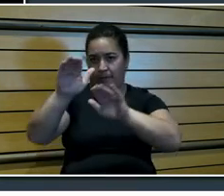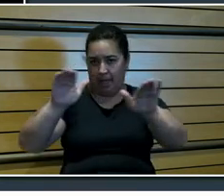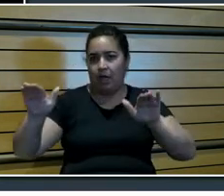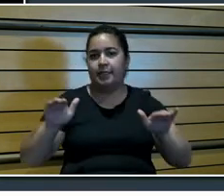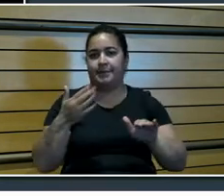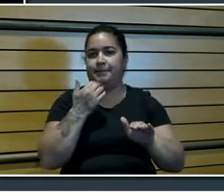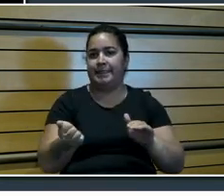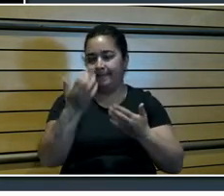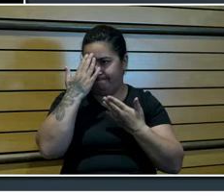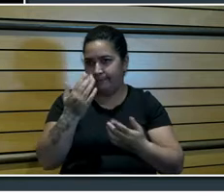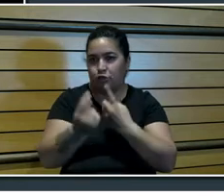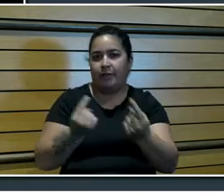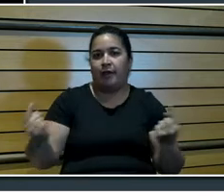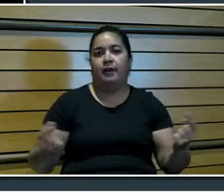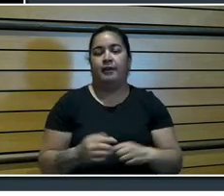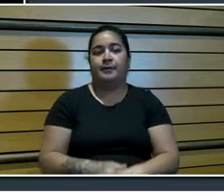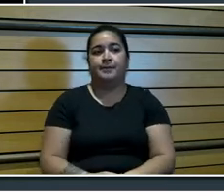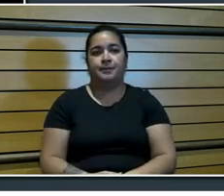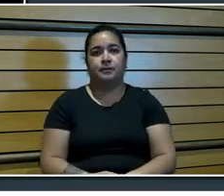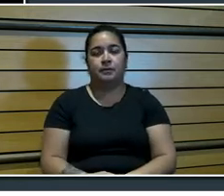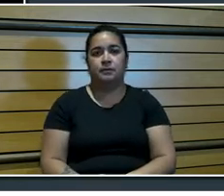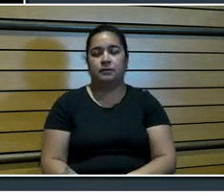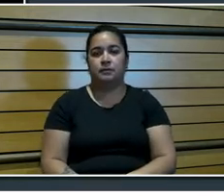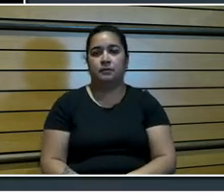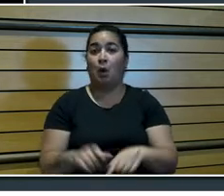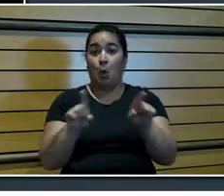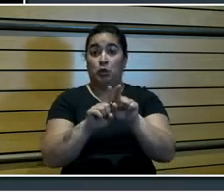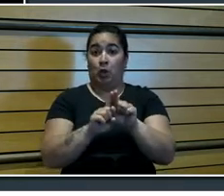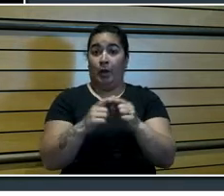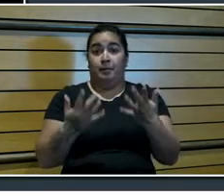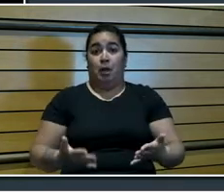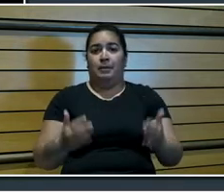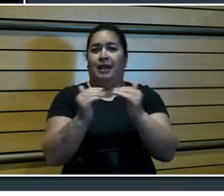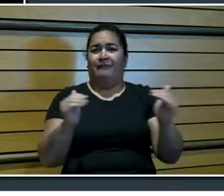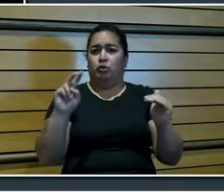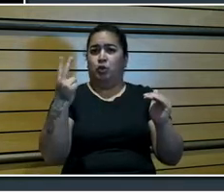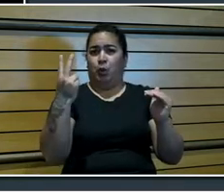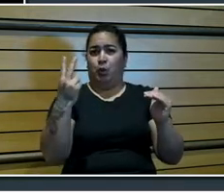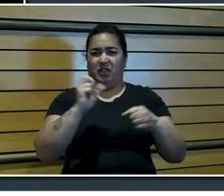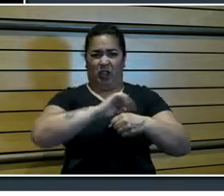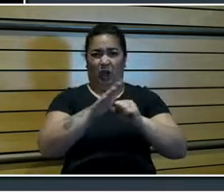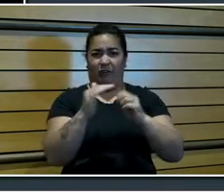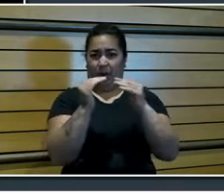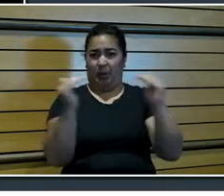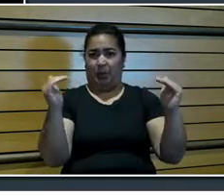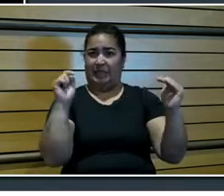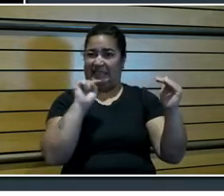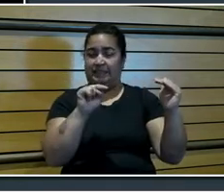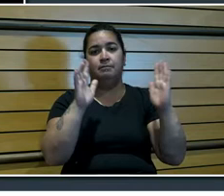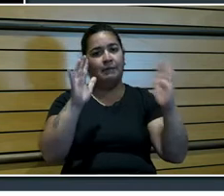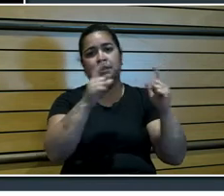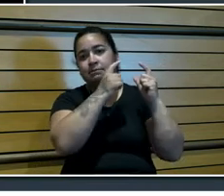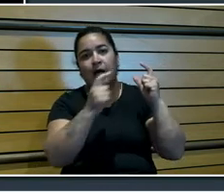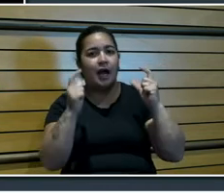involved. And also, just as we are in level 2 COVID restrictions, masks are required at